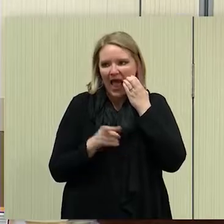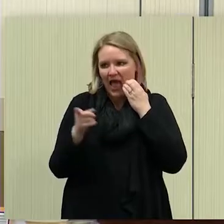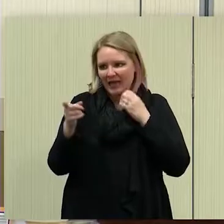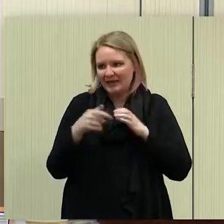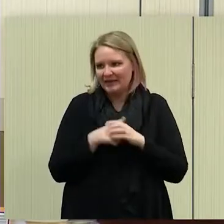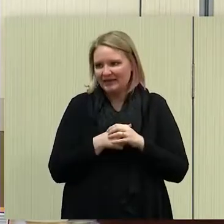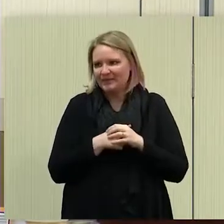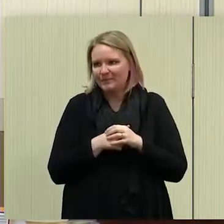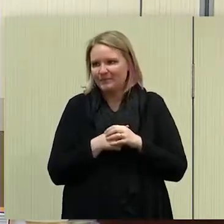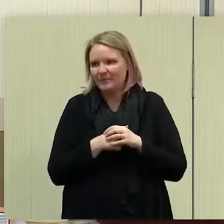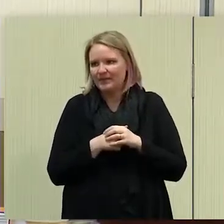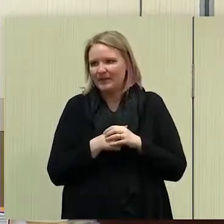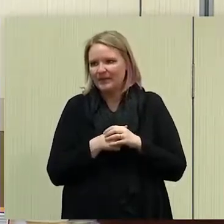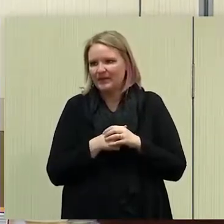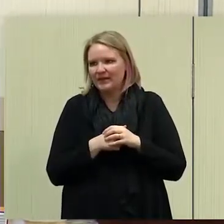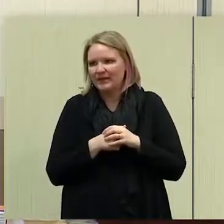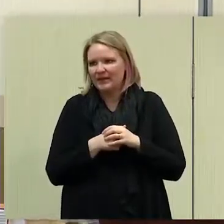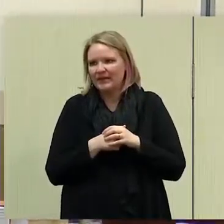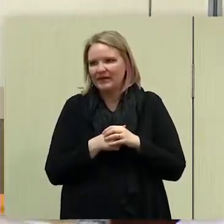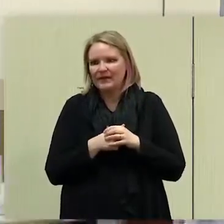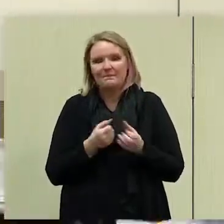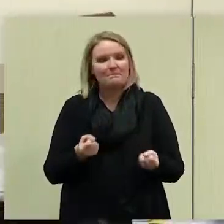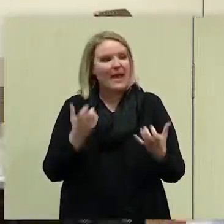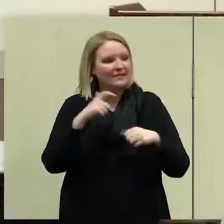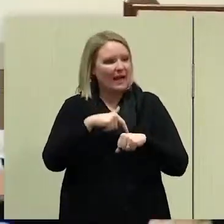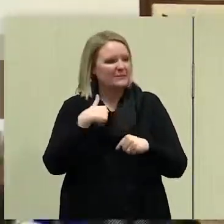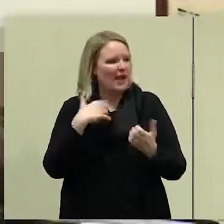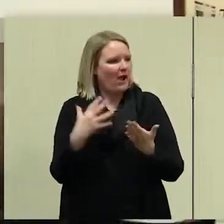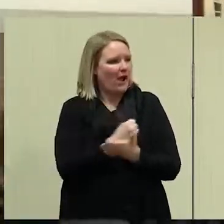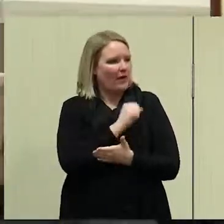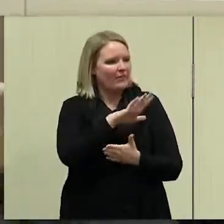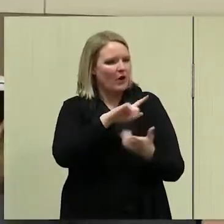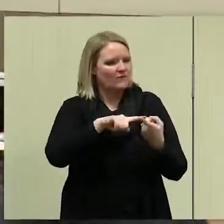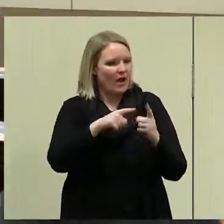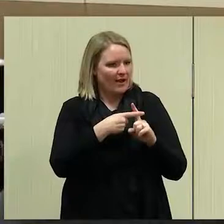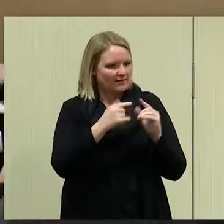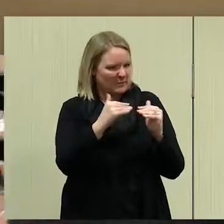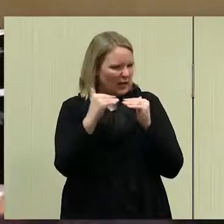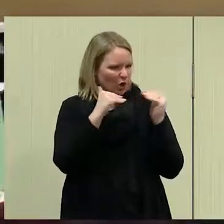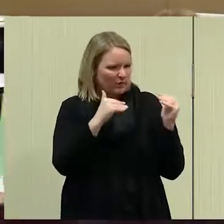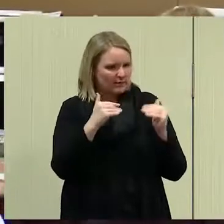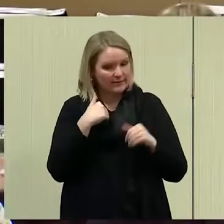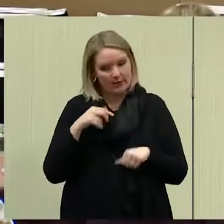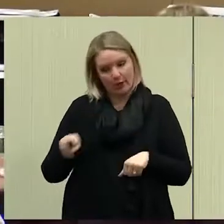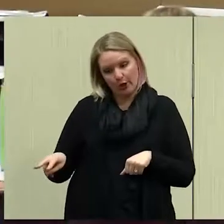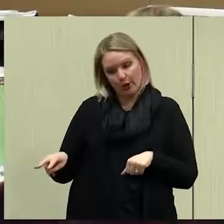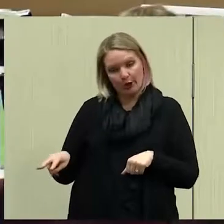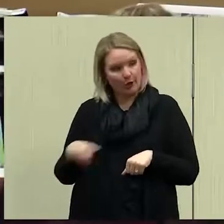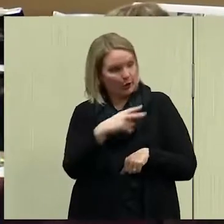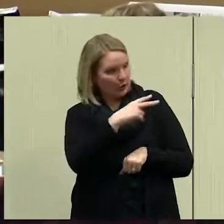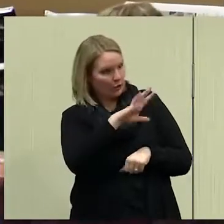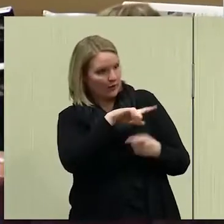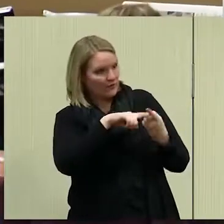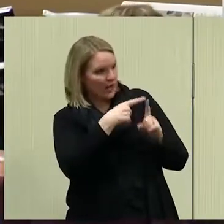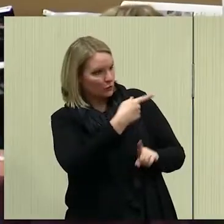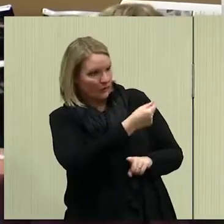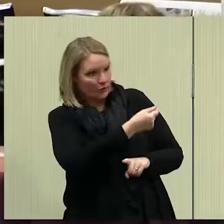Yes, Beth. A lot of times I just use their peers. Okay, so use their peers, how so? Look at your friends, what are they